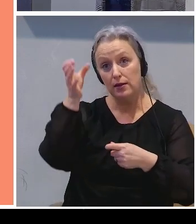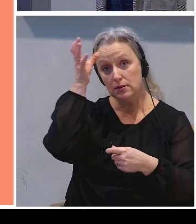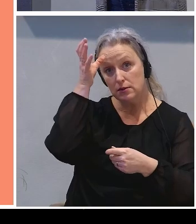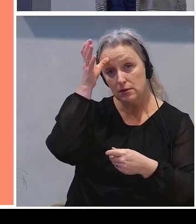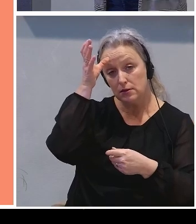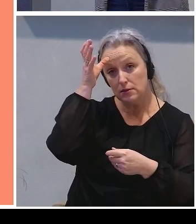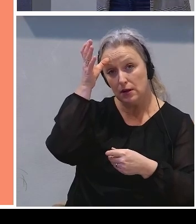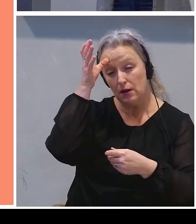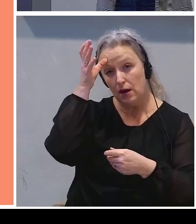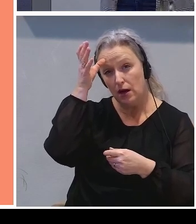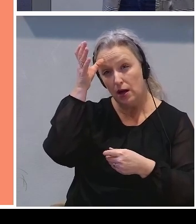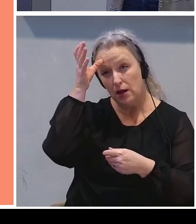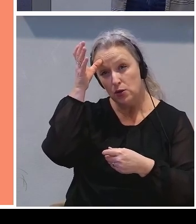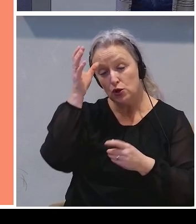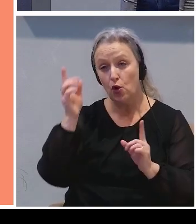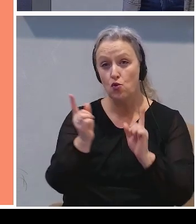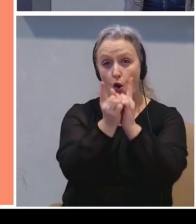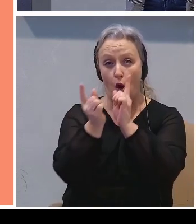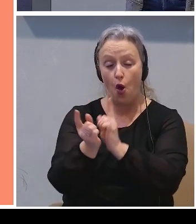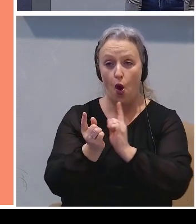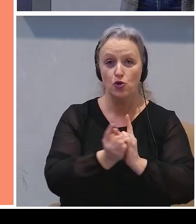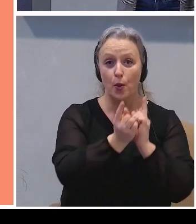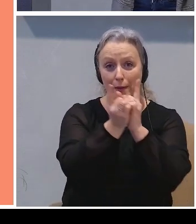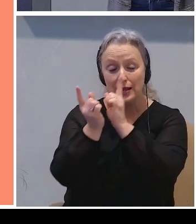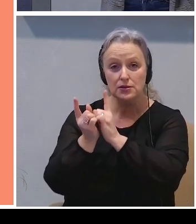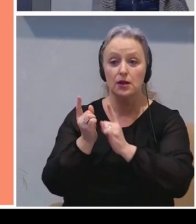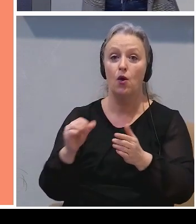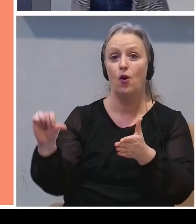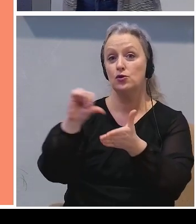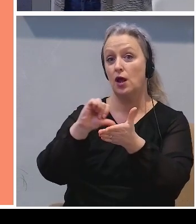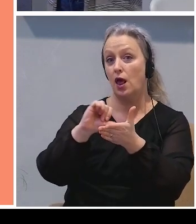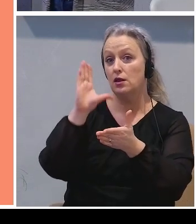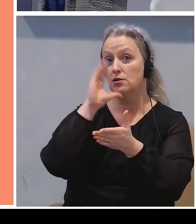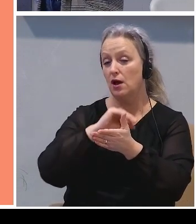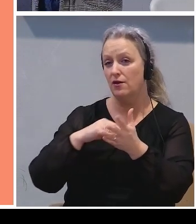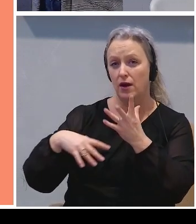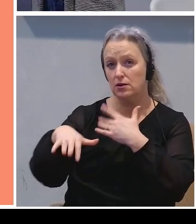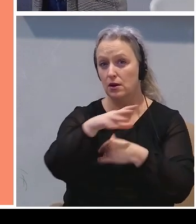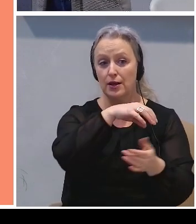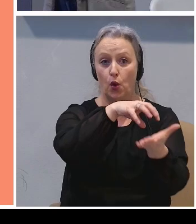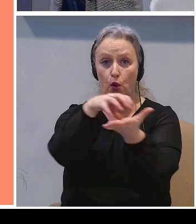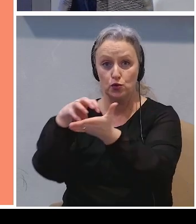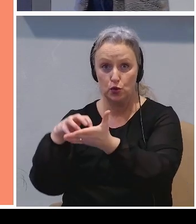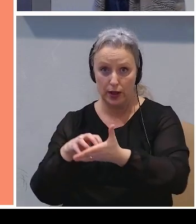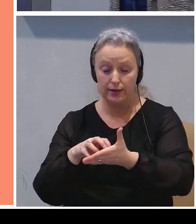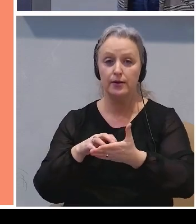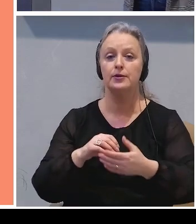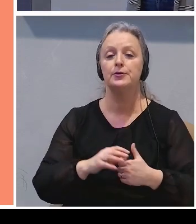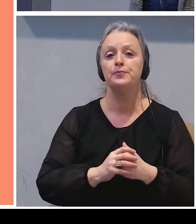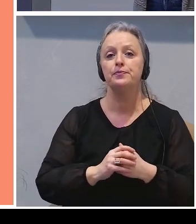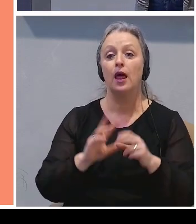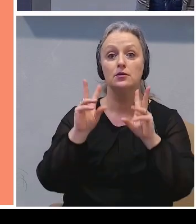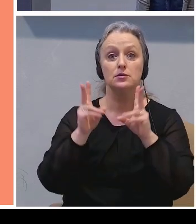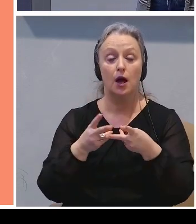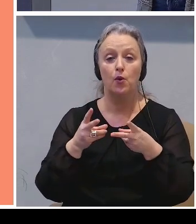Online training, most of the cases is open to everyone, usually is posted in our website. And also we organize every year